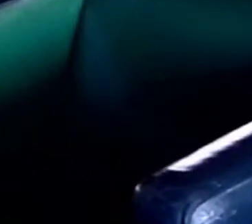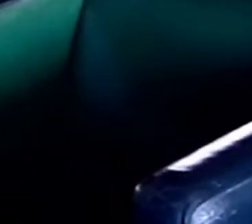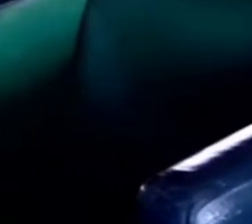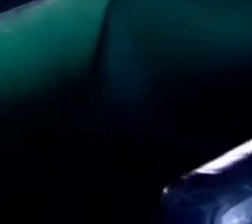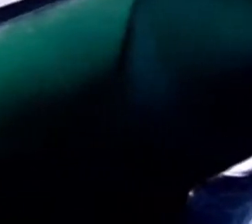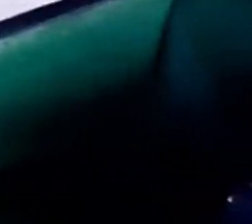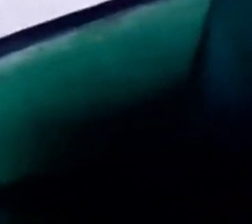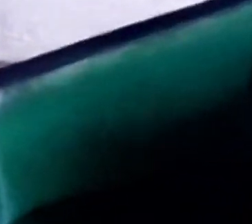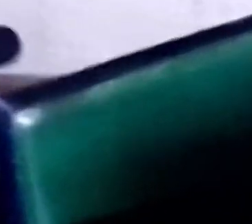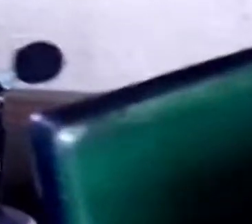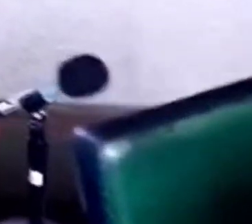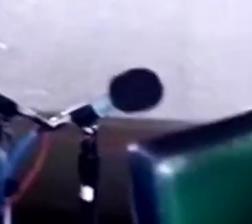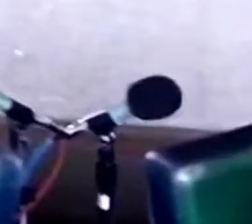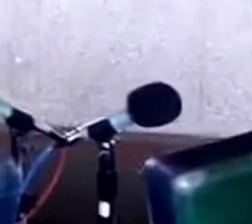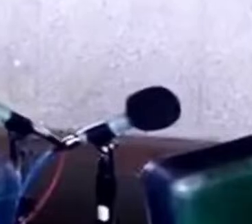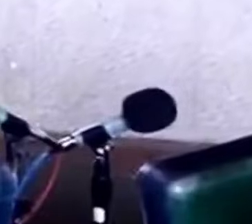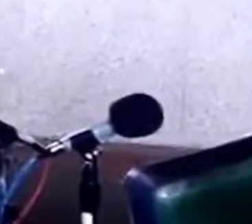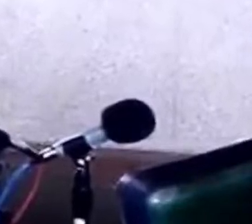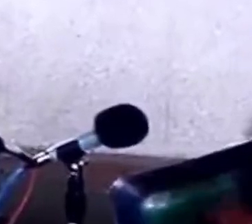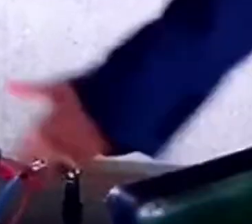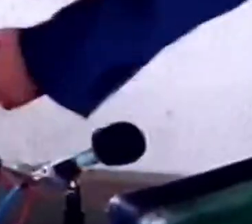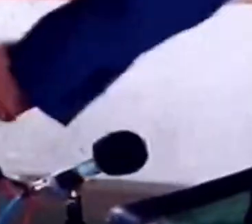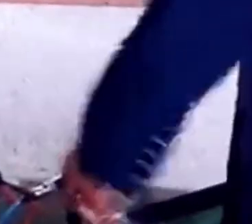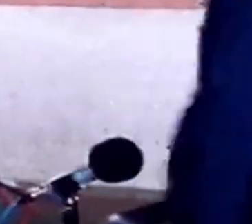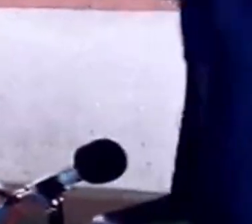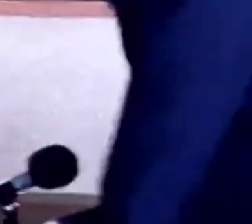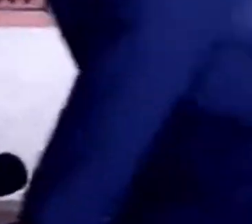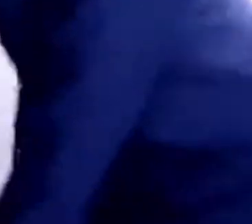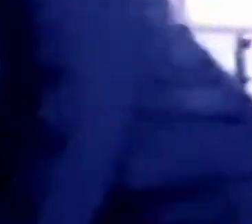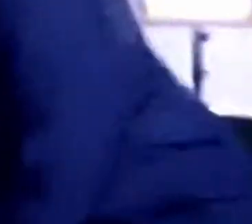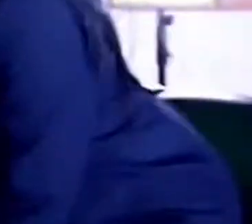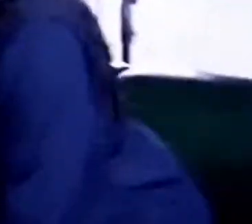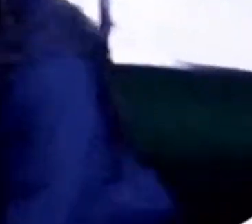She is cool, calm and collected.